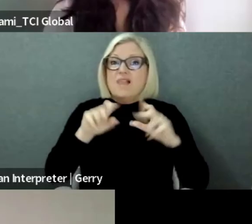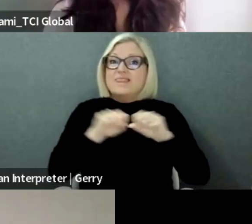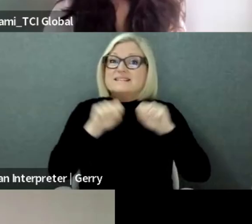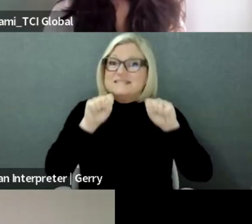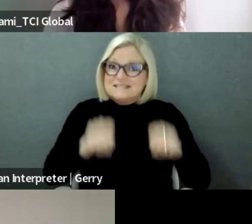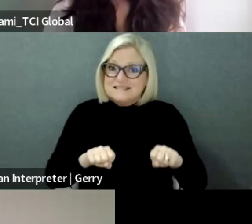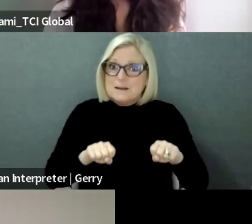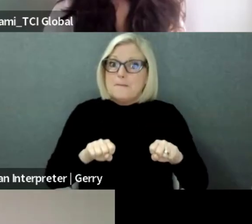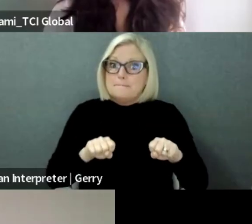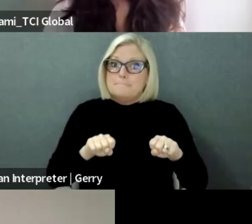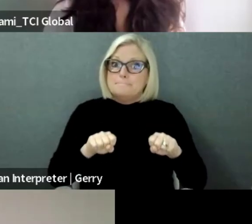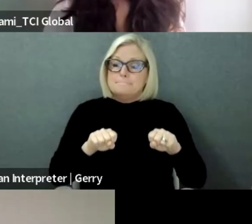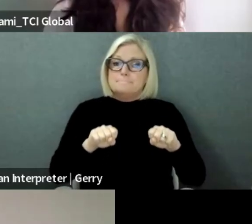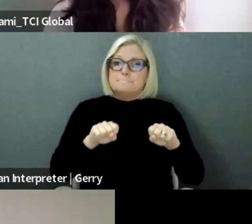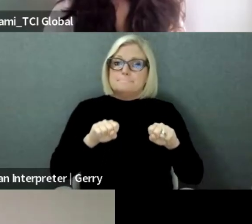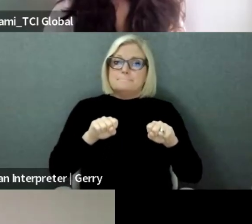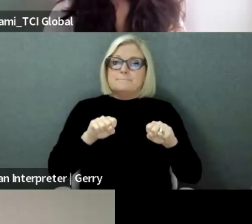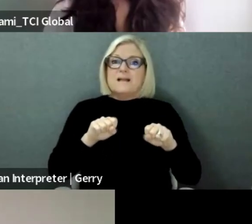support